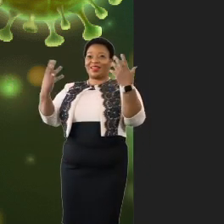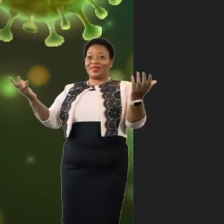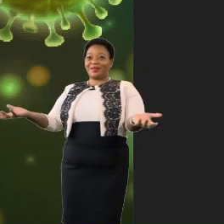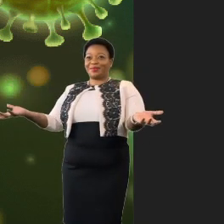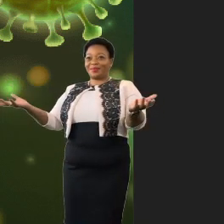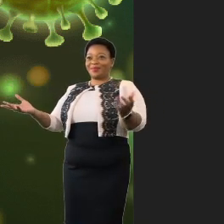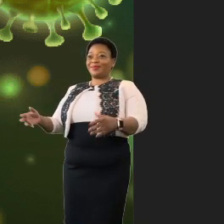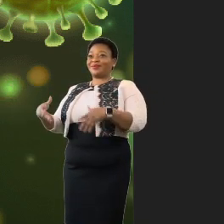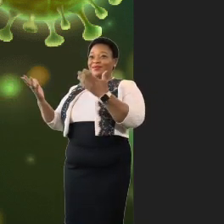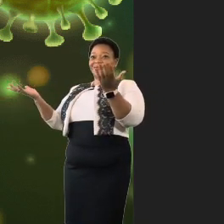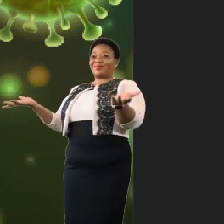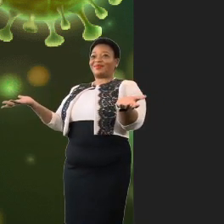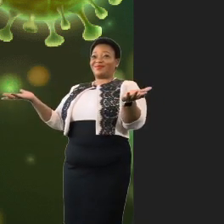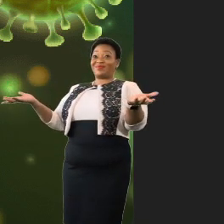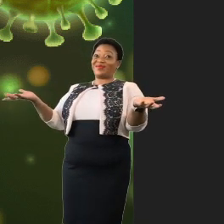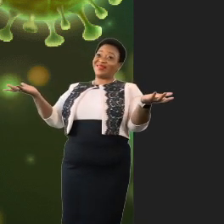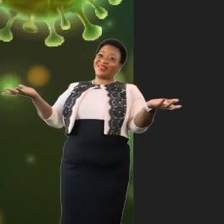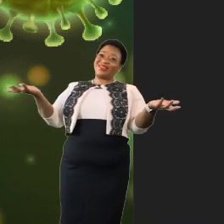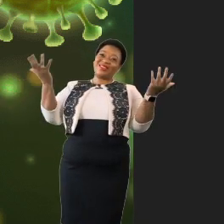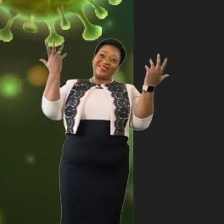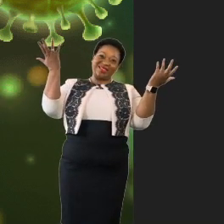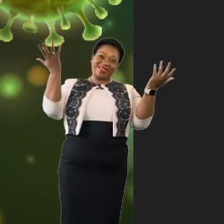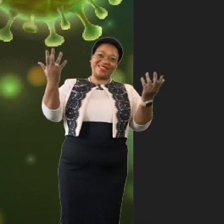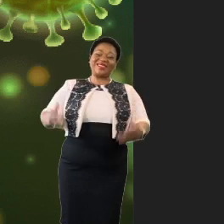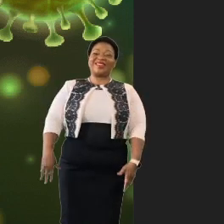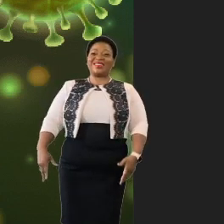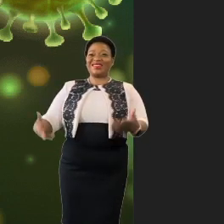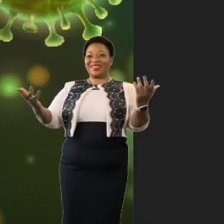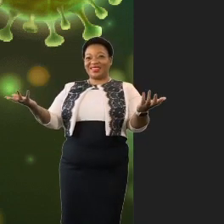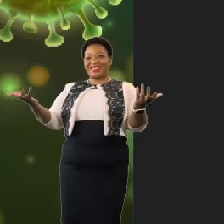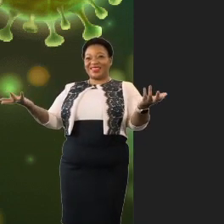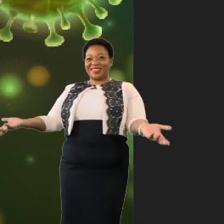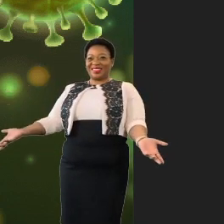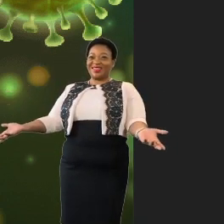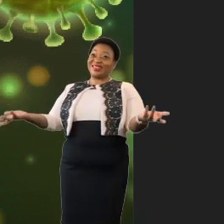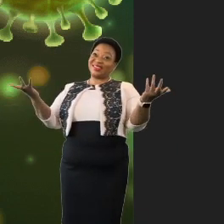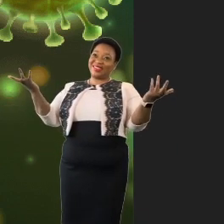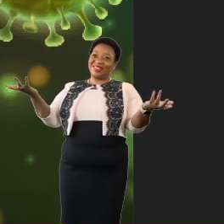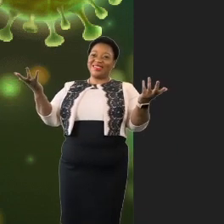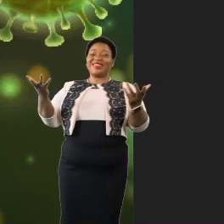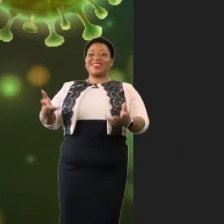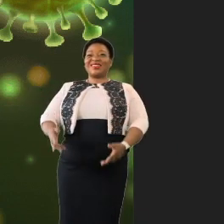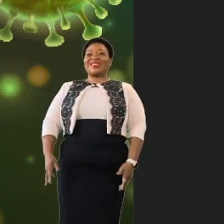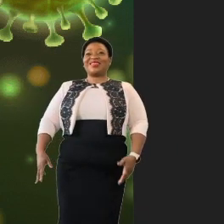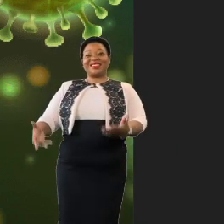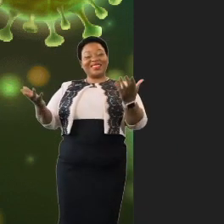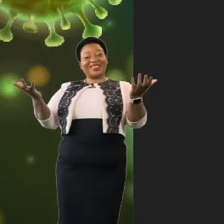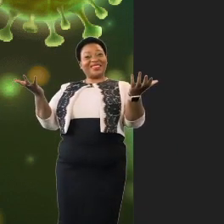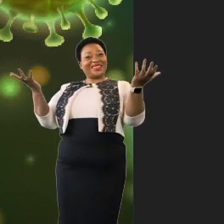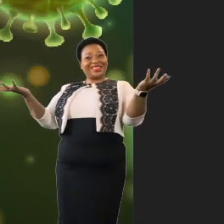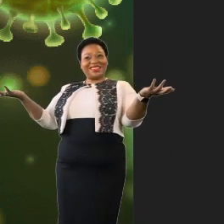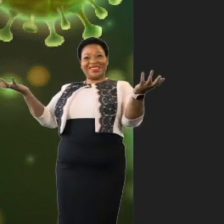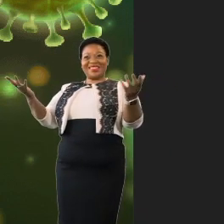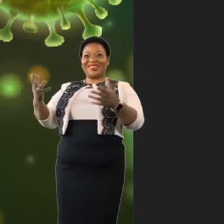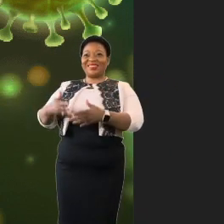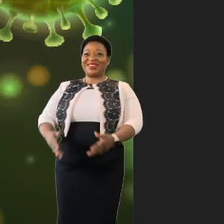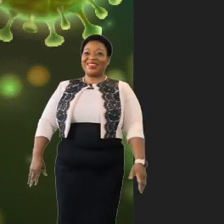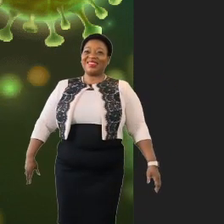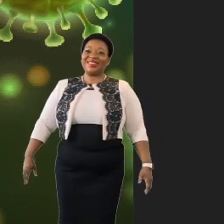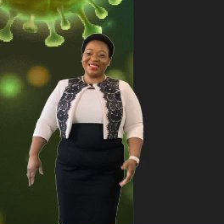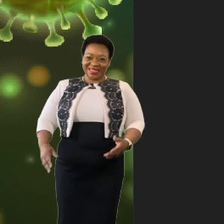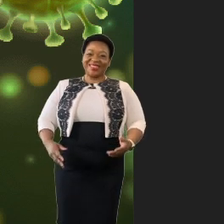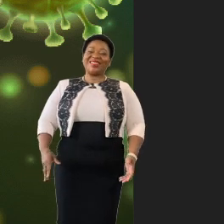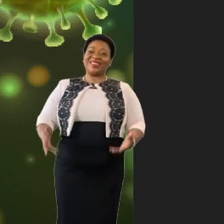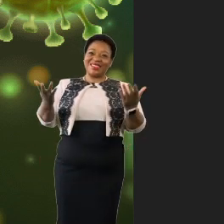where they've done that that process, it makes the assessment of applications a